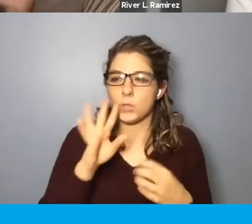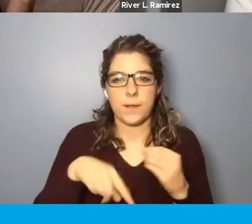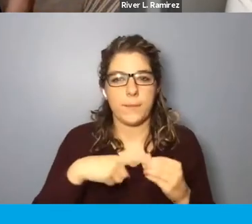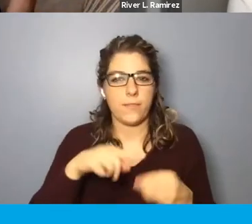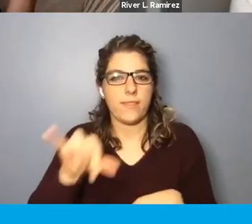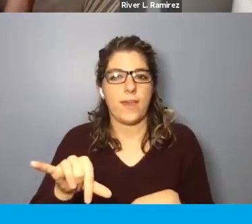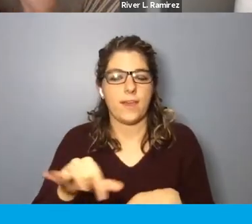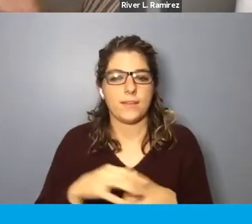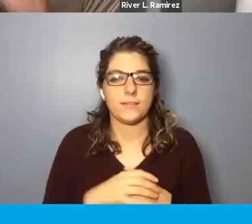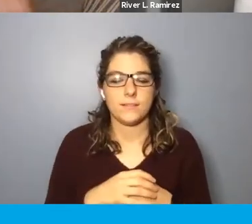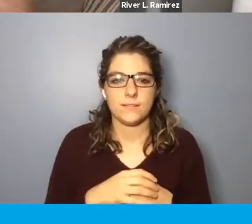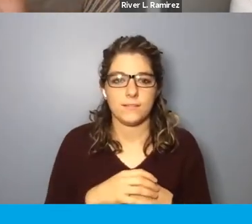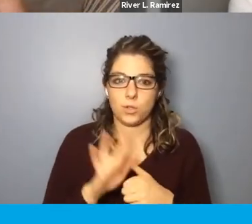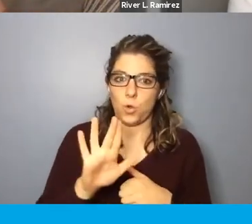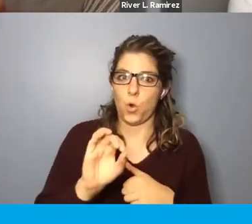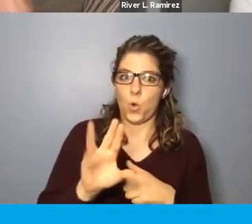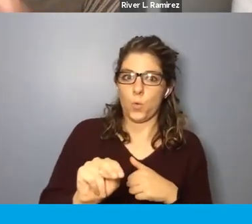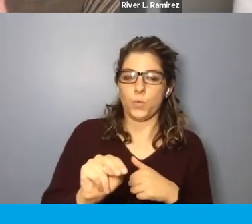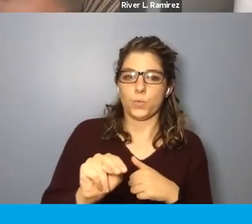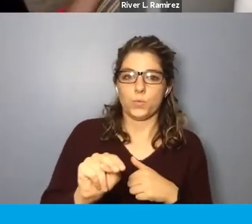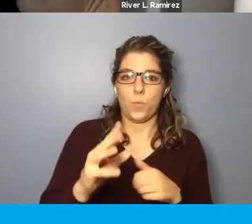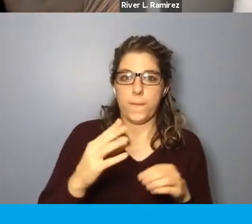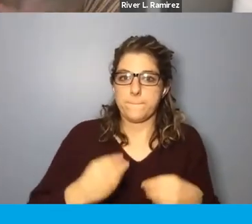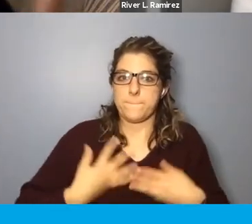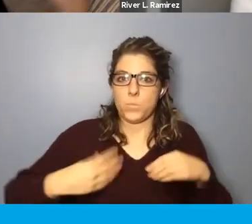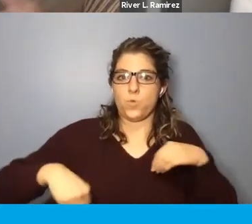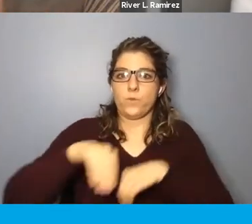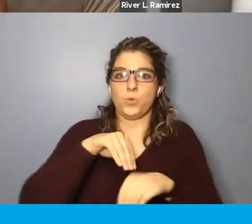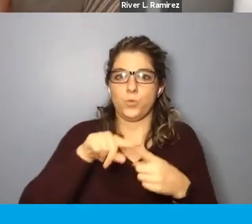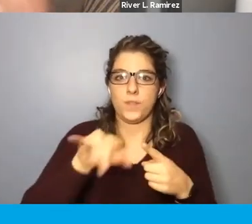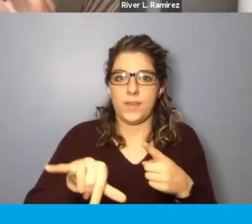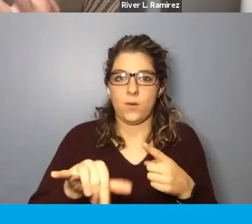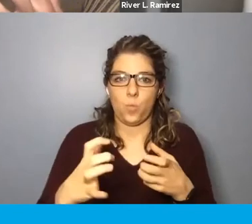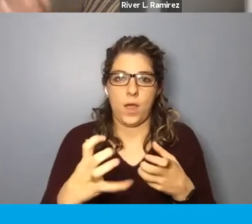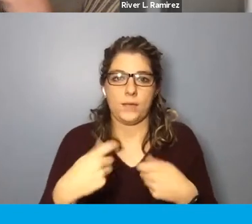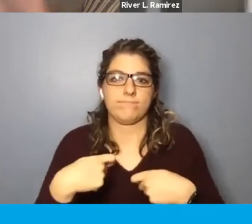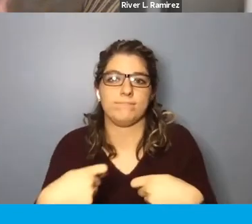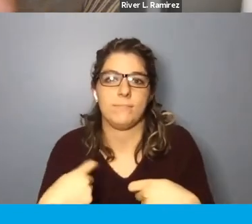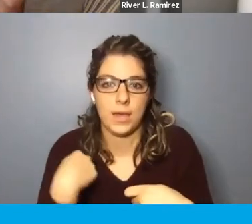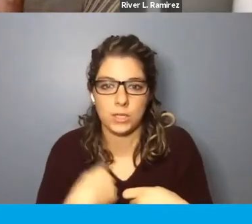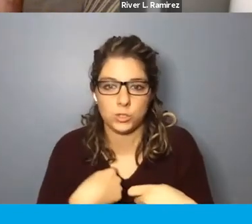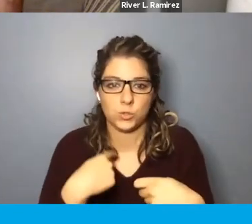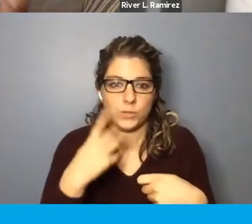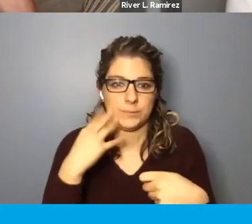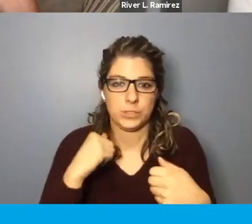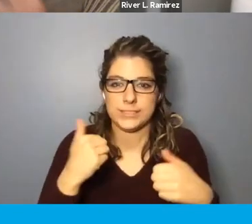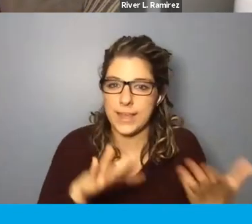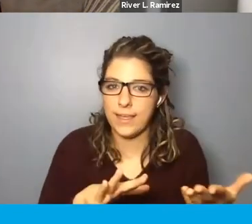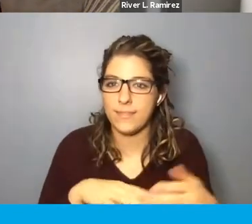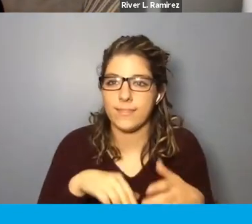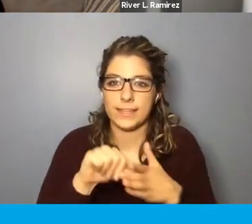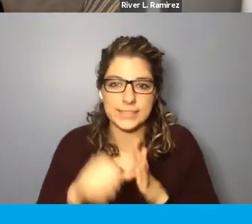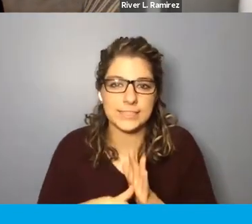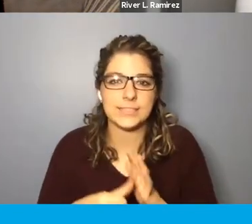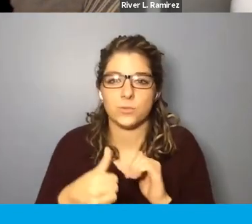like your own, what moves you towards that and why you want to bring us to face death and to face intensity and